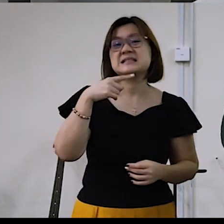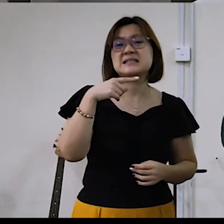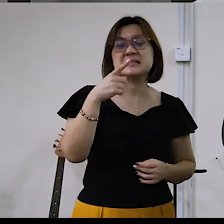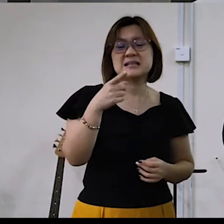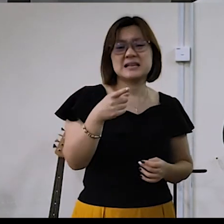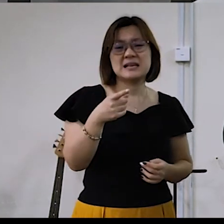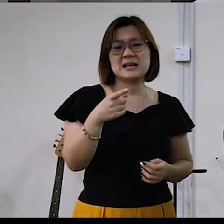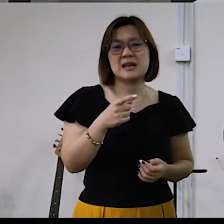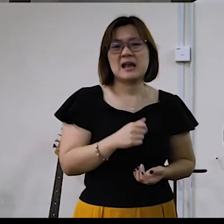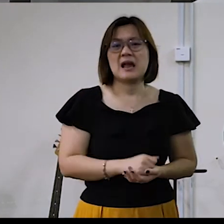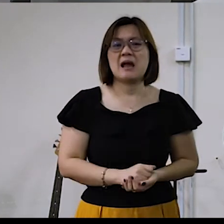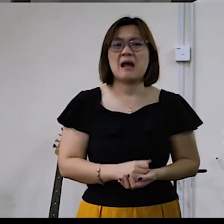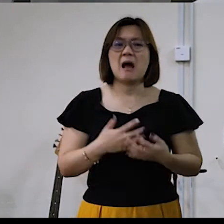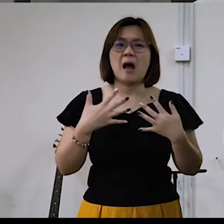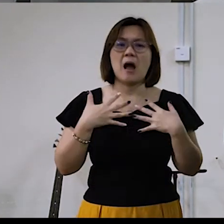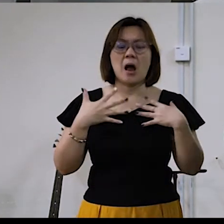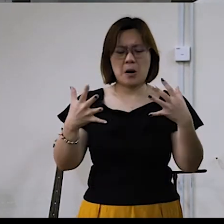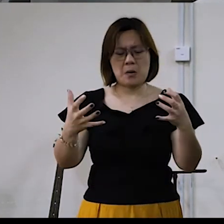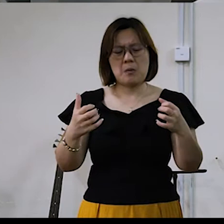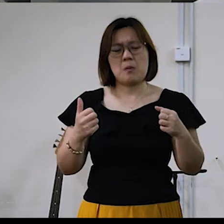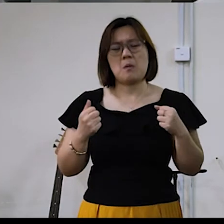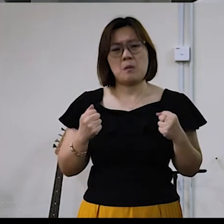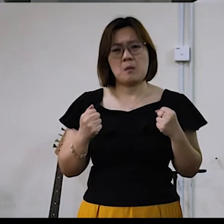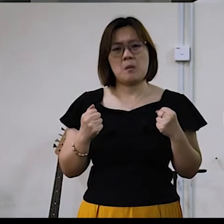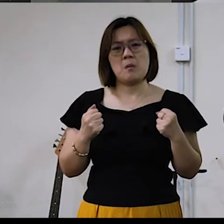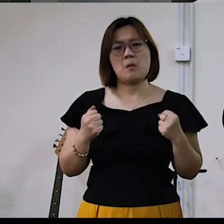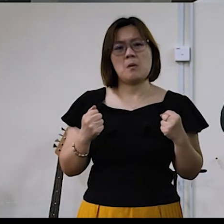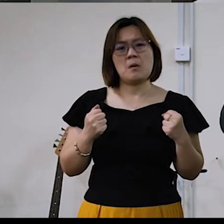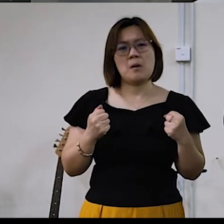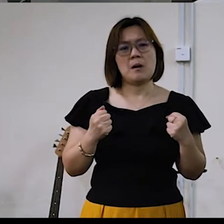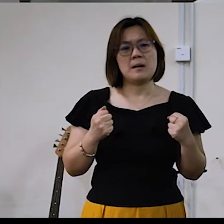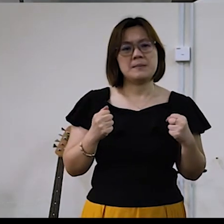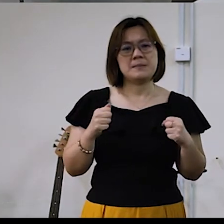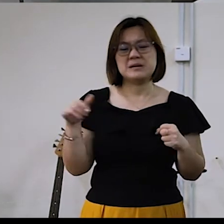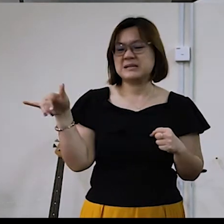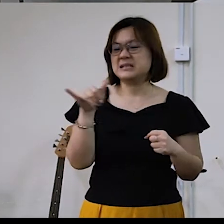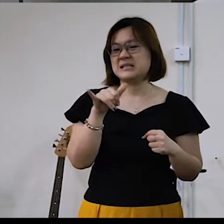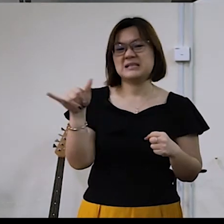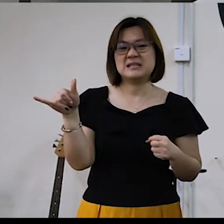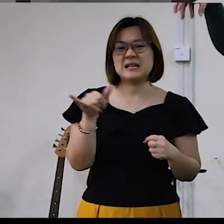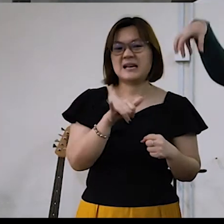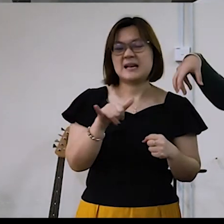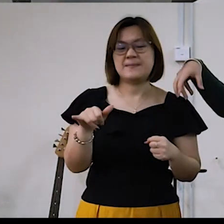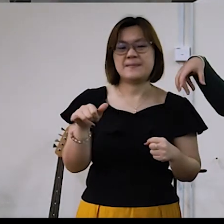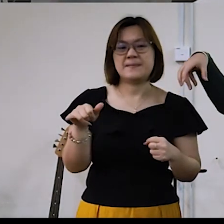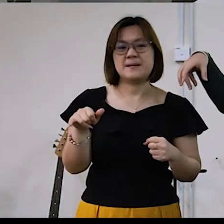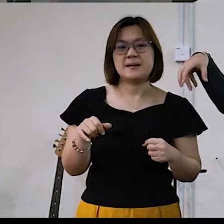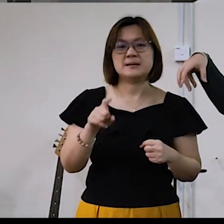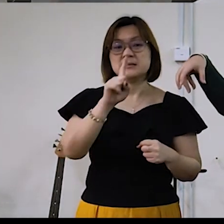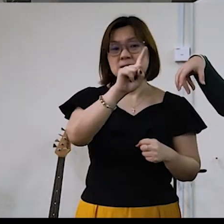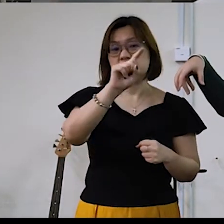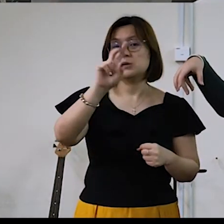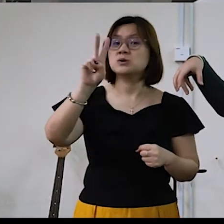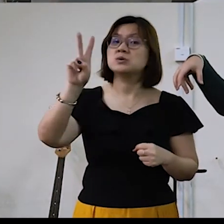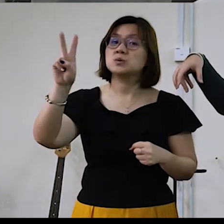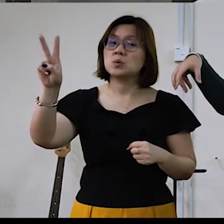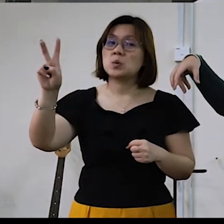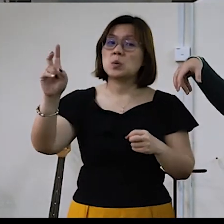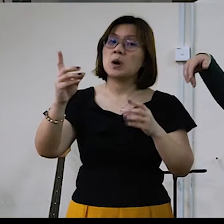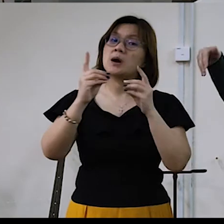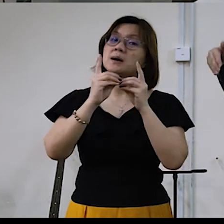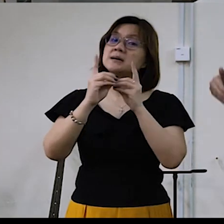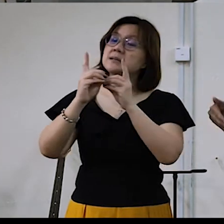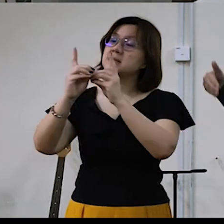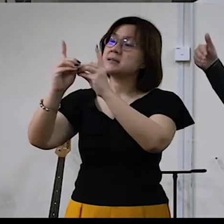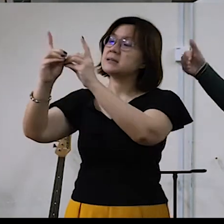What are you talking about? In fact, do you know that Jesus was not able to go inside the 12 apostles?